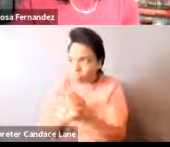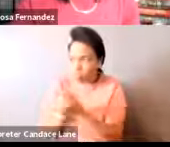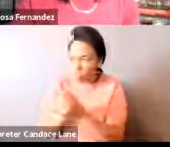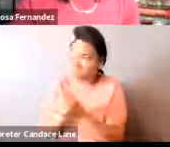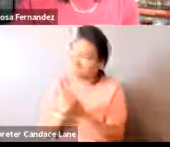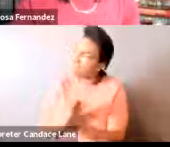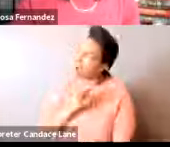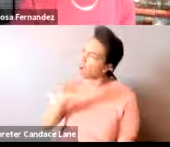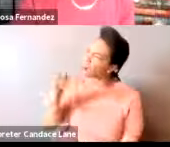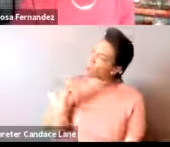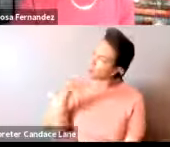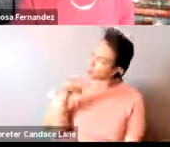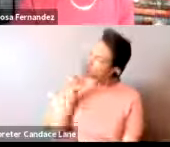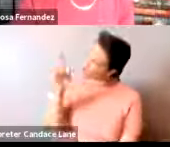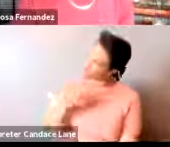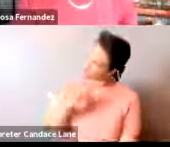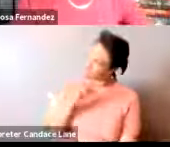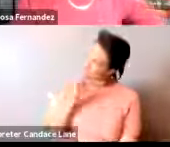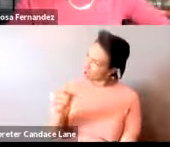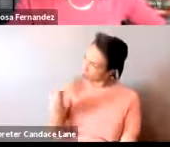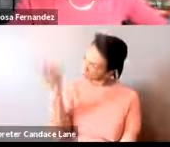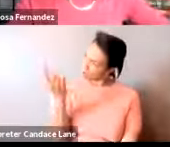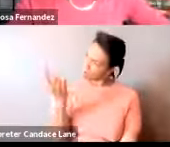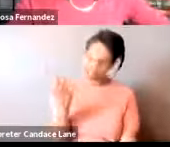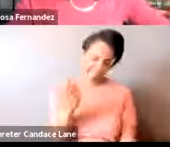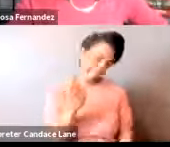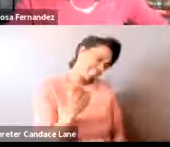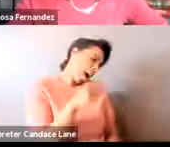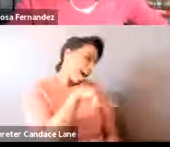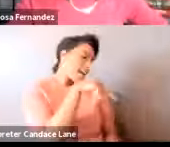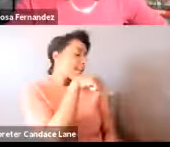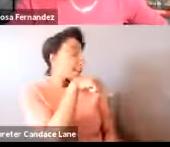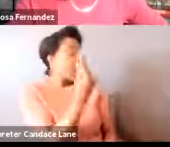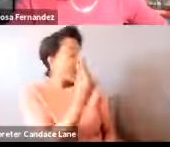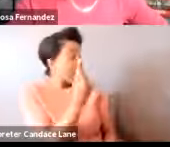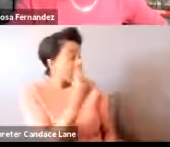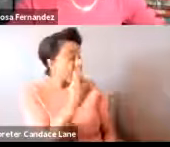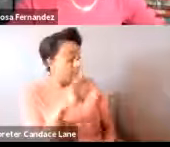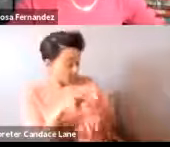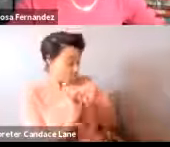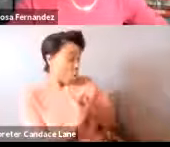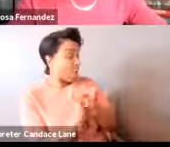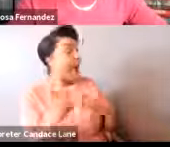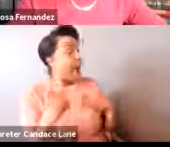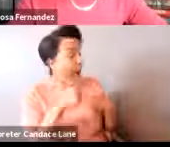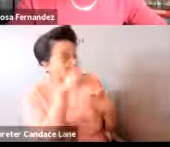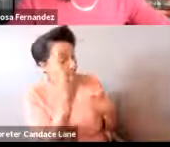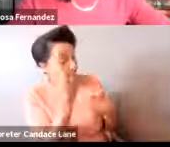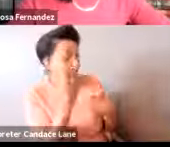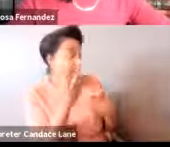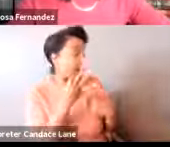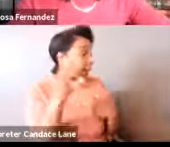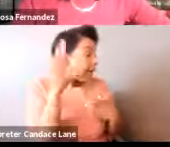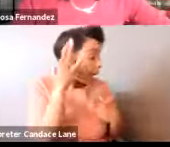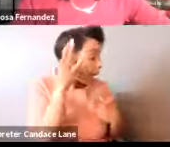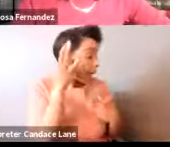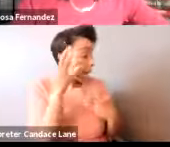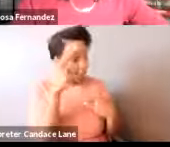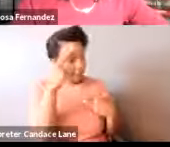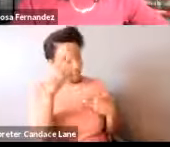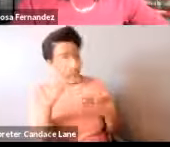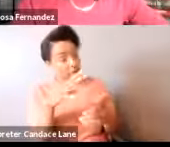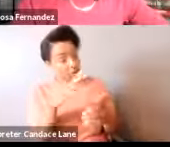true I'm not Black?" The year my mother tells me, "Puerto Ricans have Black, Indian, and Spanish blood." The year I asked my mother, "Does that mean my blood